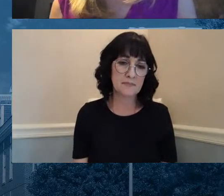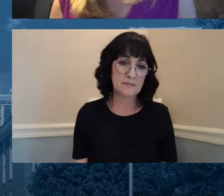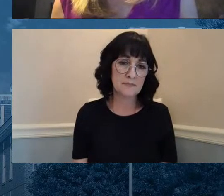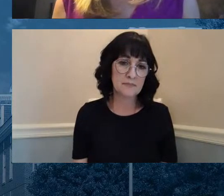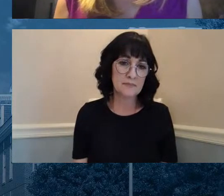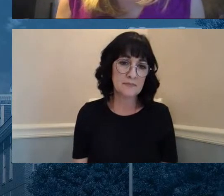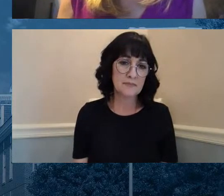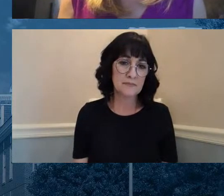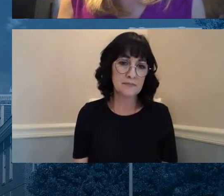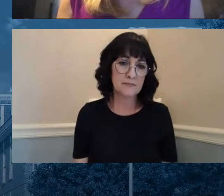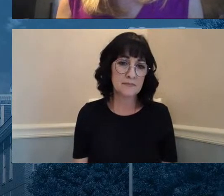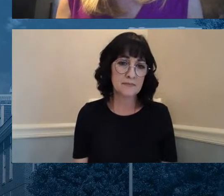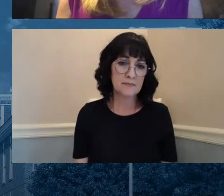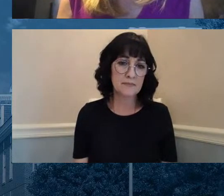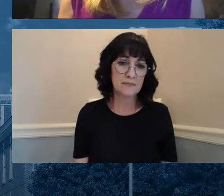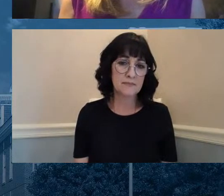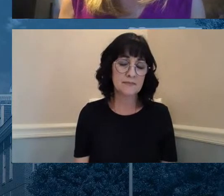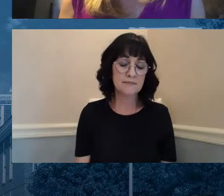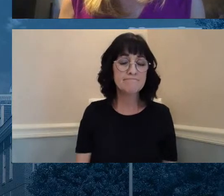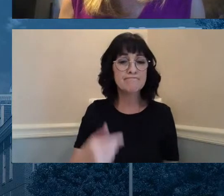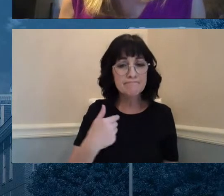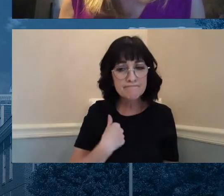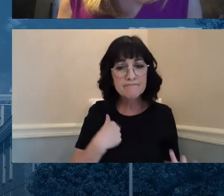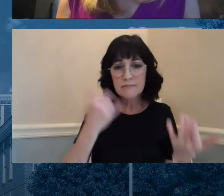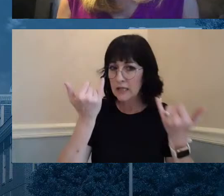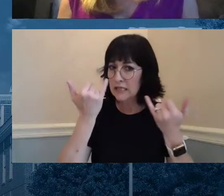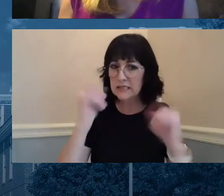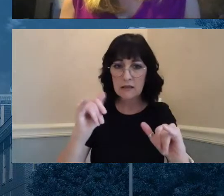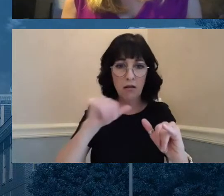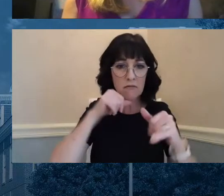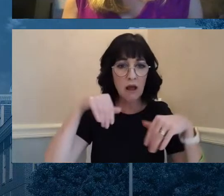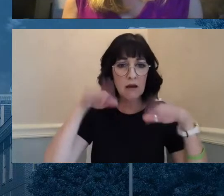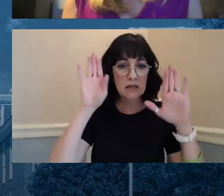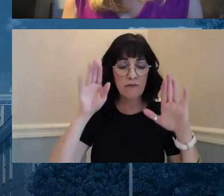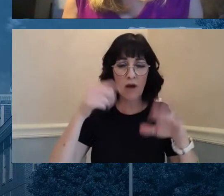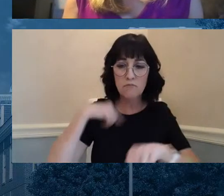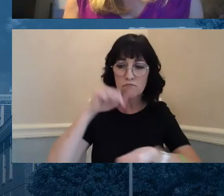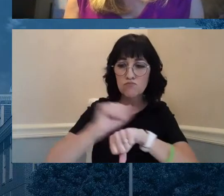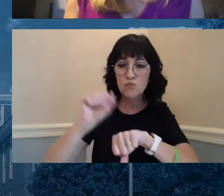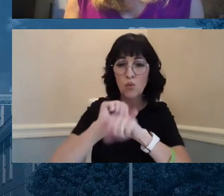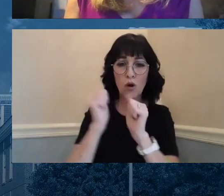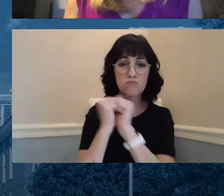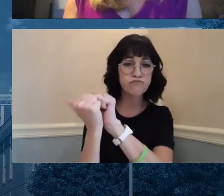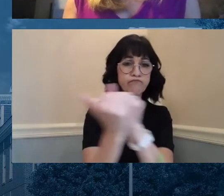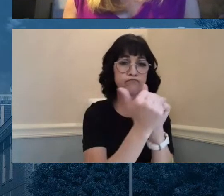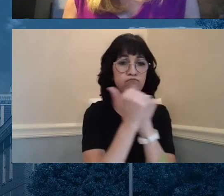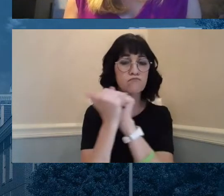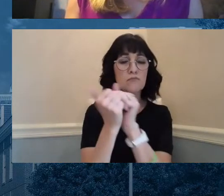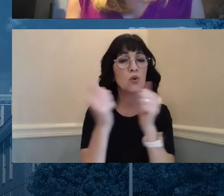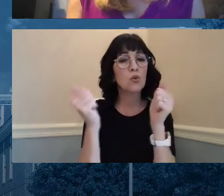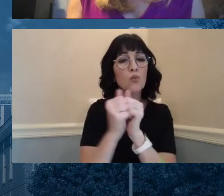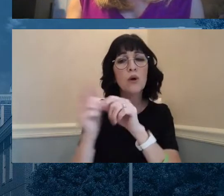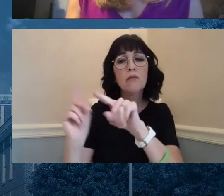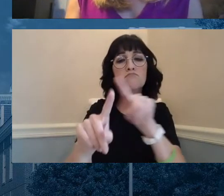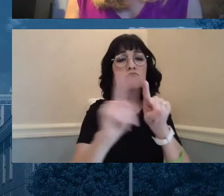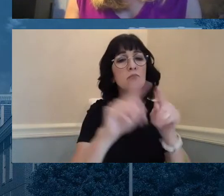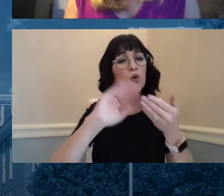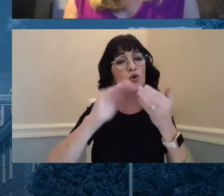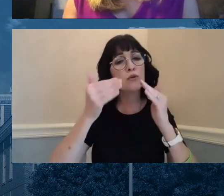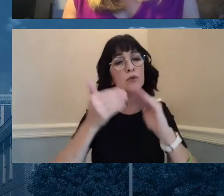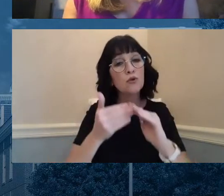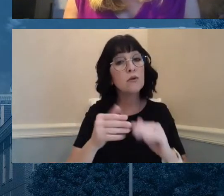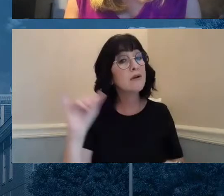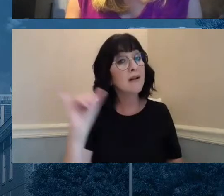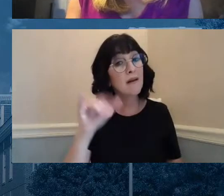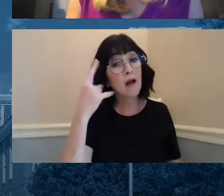been working with community partners throughout the state. We have 20 events around the state this week with churches and community centers and other sites,